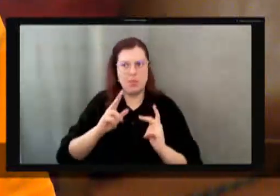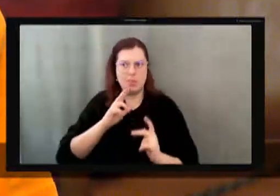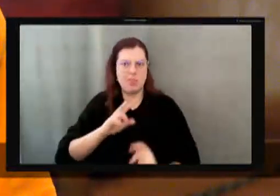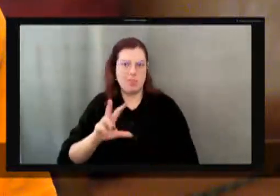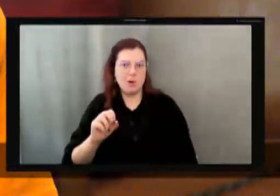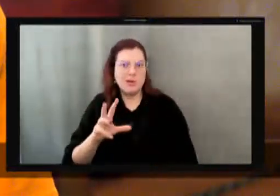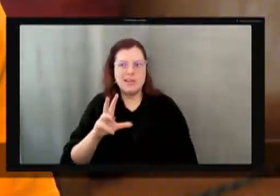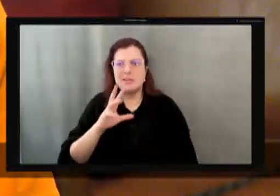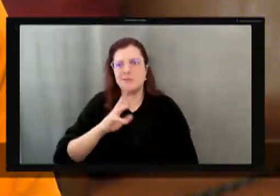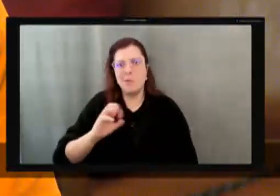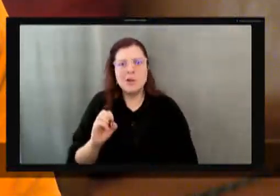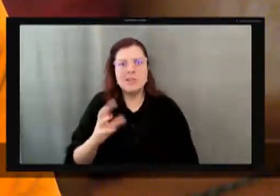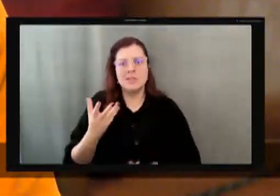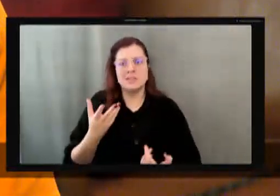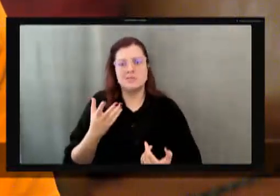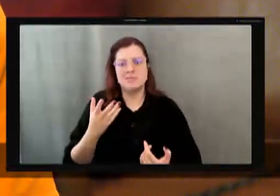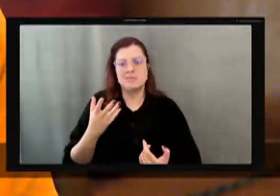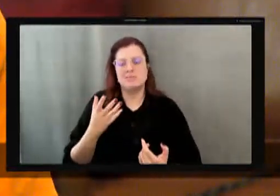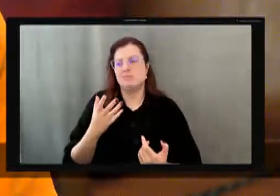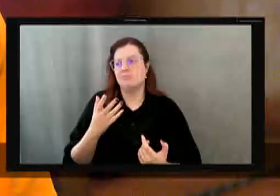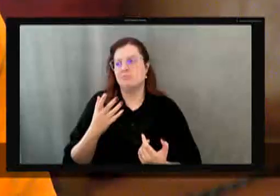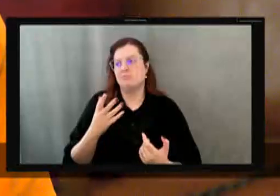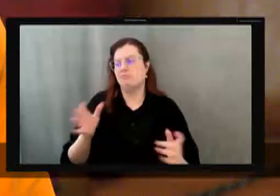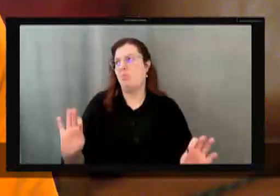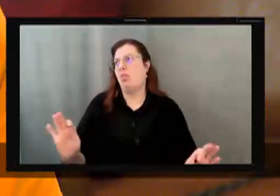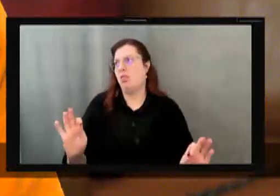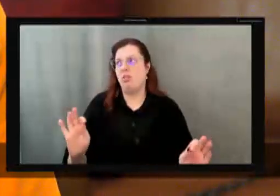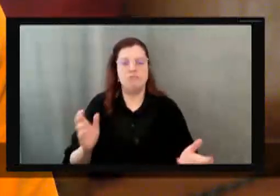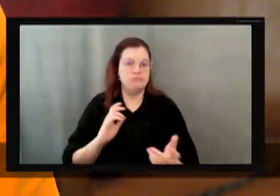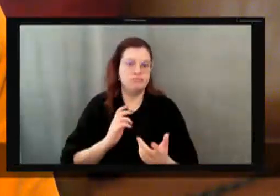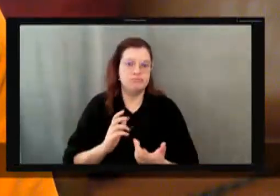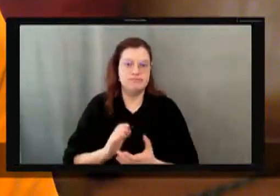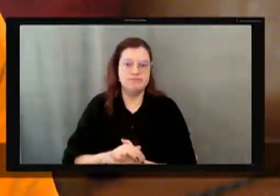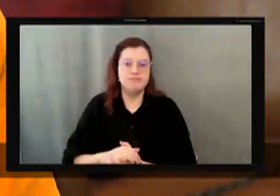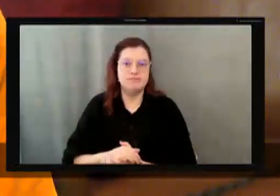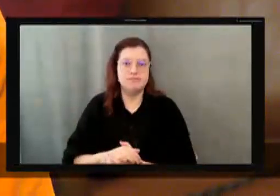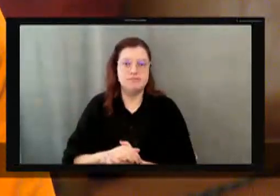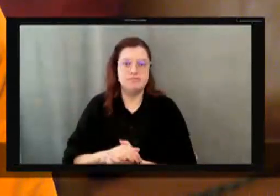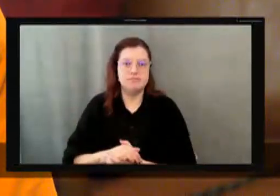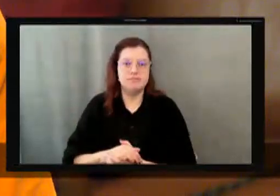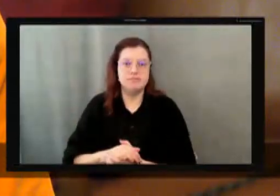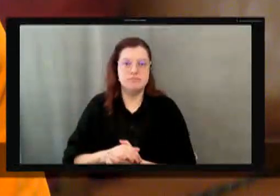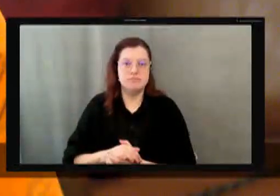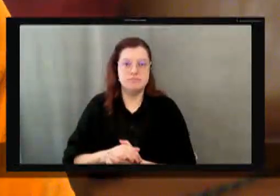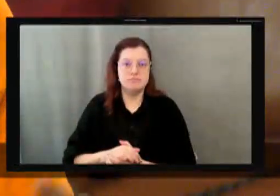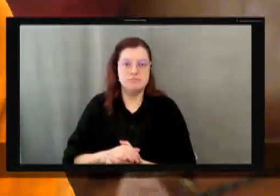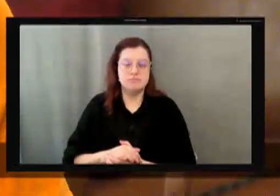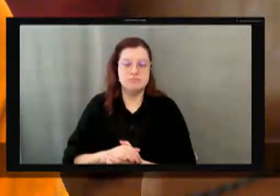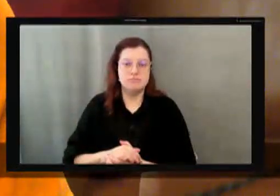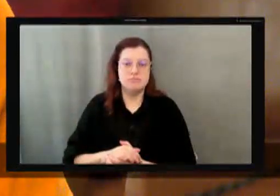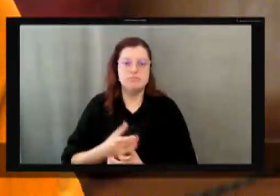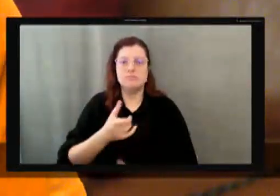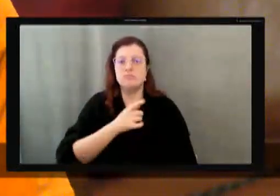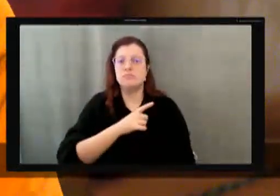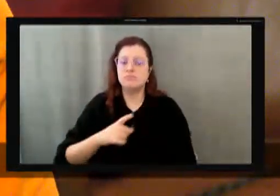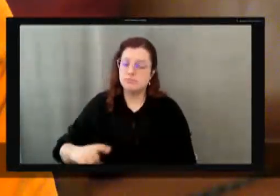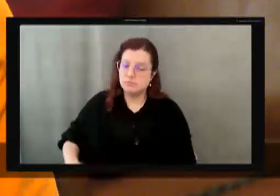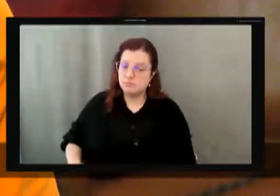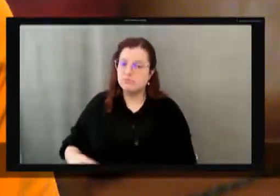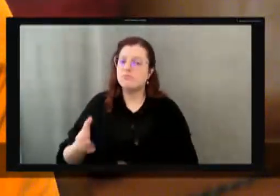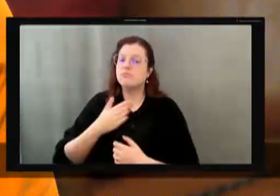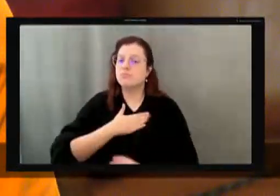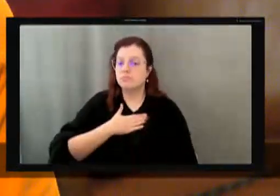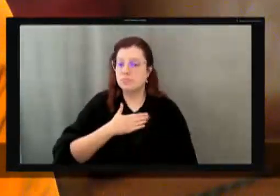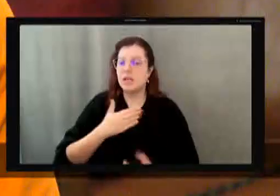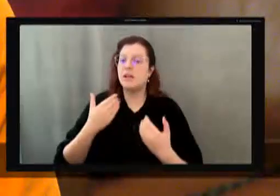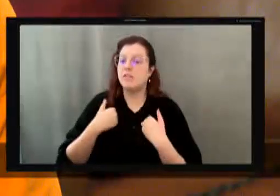40s and they just pacify the situation. Lord, please have people